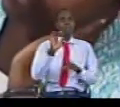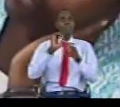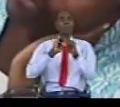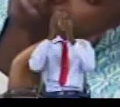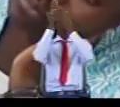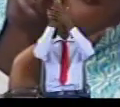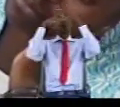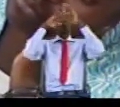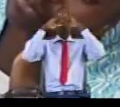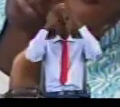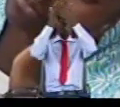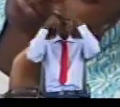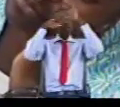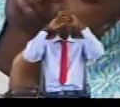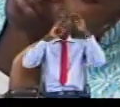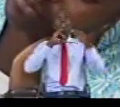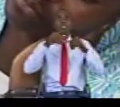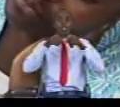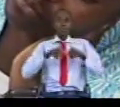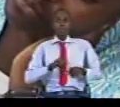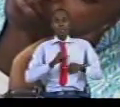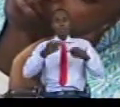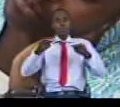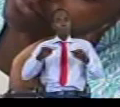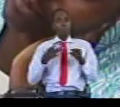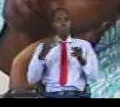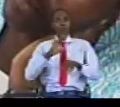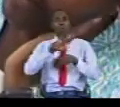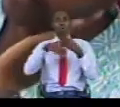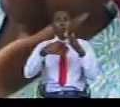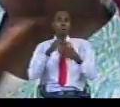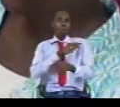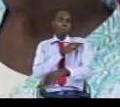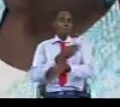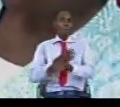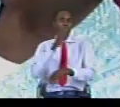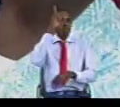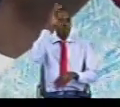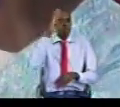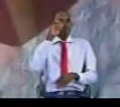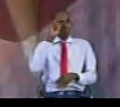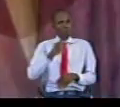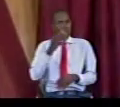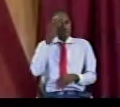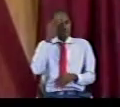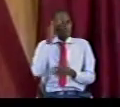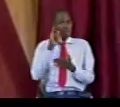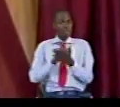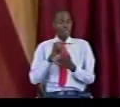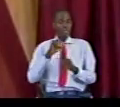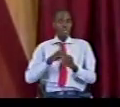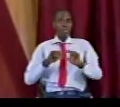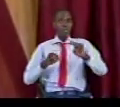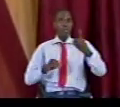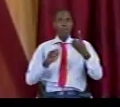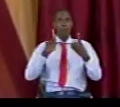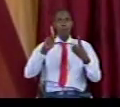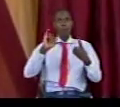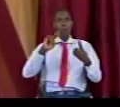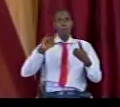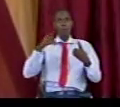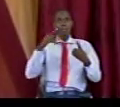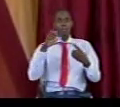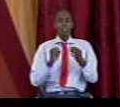dwelling place of the Almighty God. We need to understand that. Look at 1 Kings chapter 8. I'm reading from verse 30.